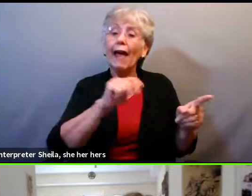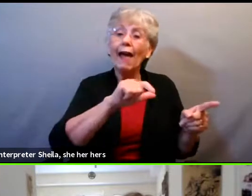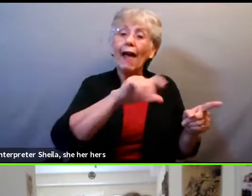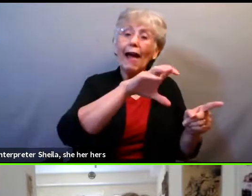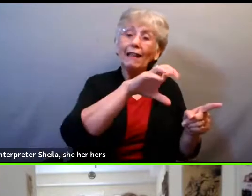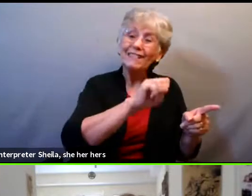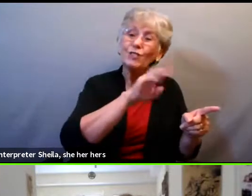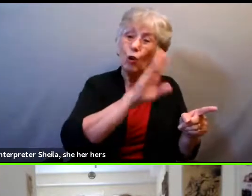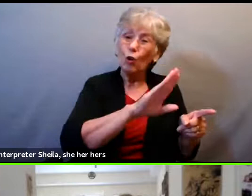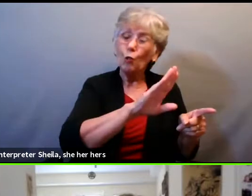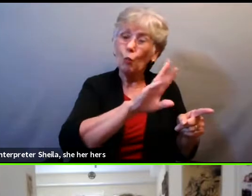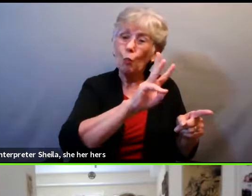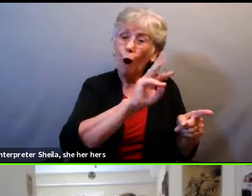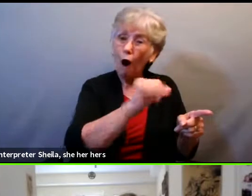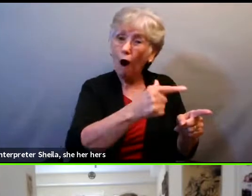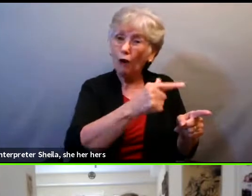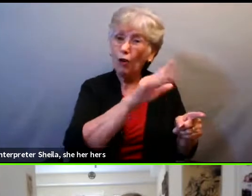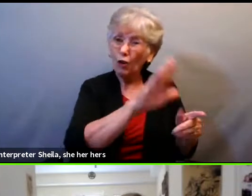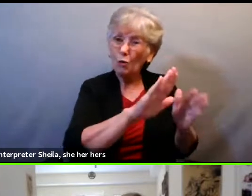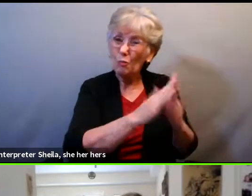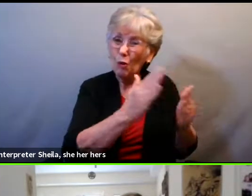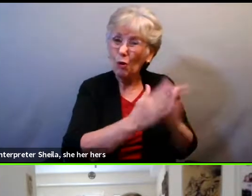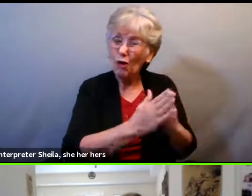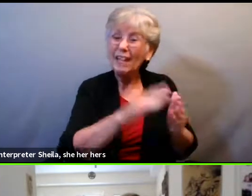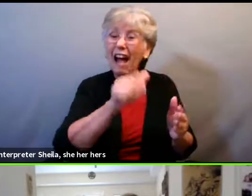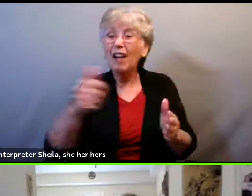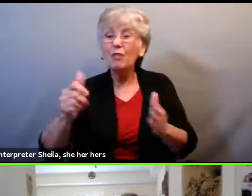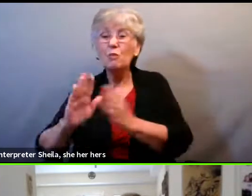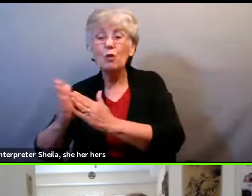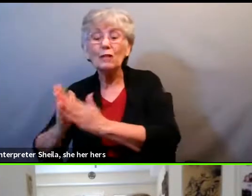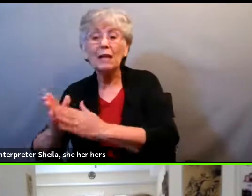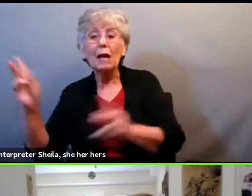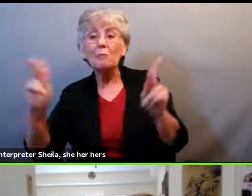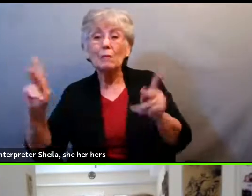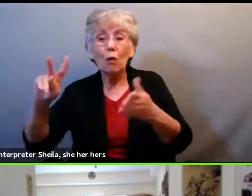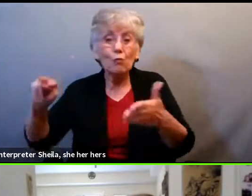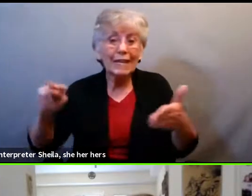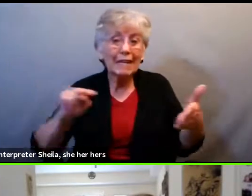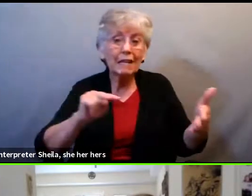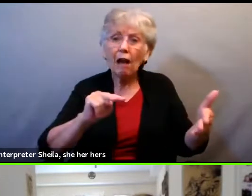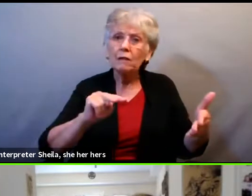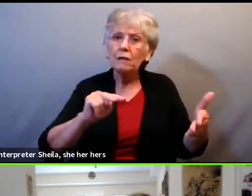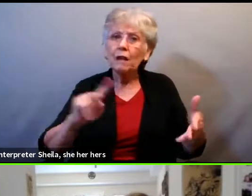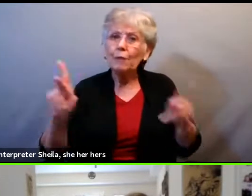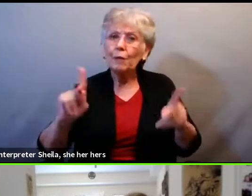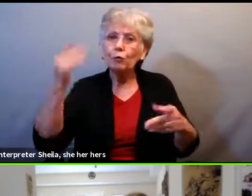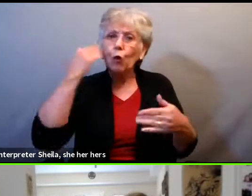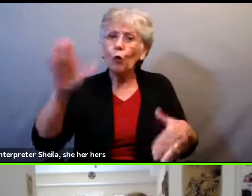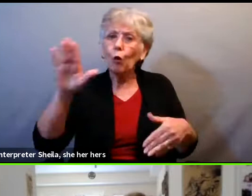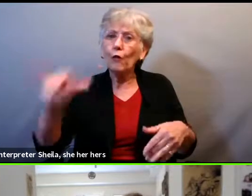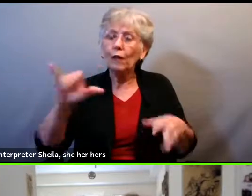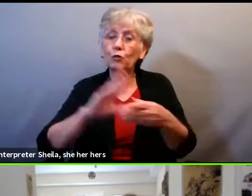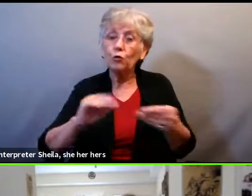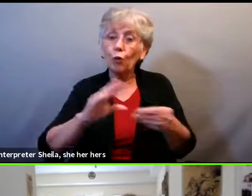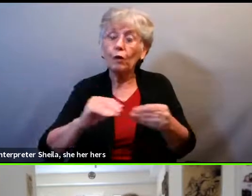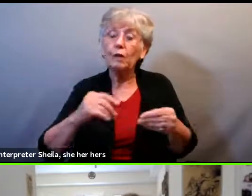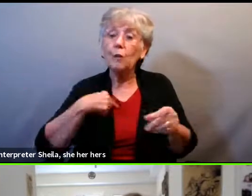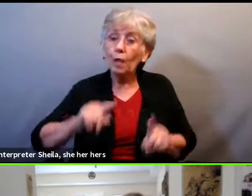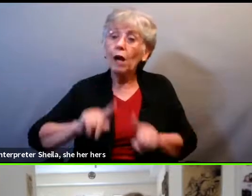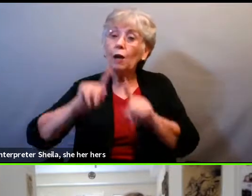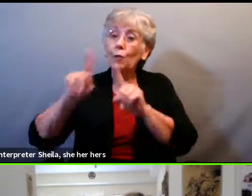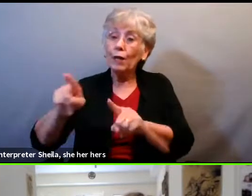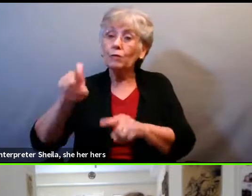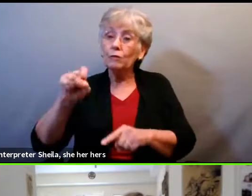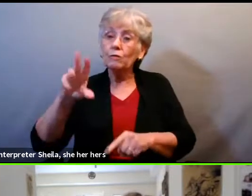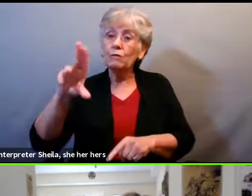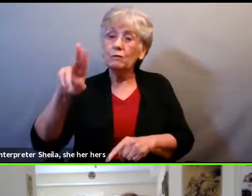that are coming out. People don't know the story. And when I was at Sundance, I finally said at